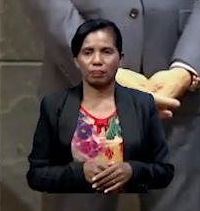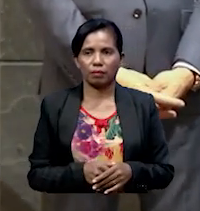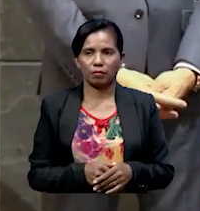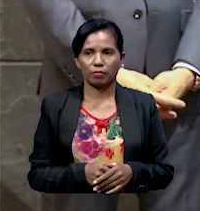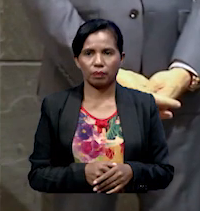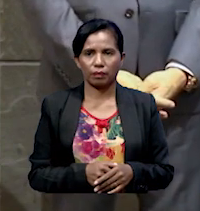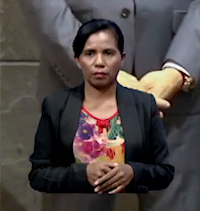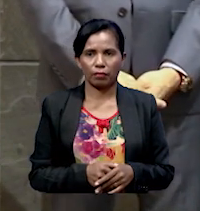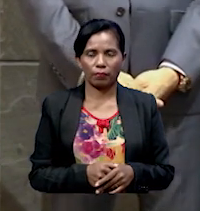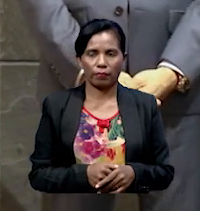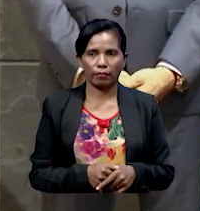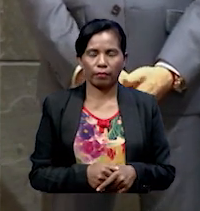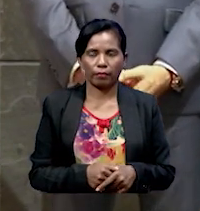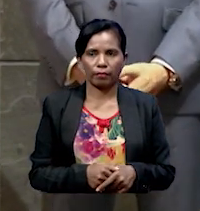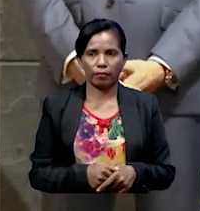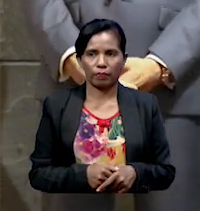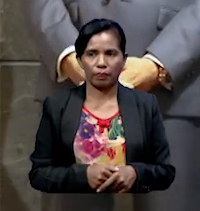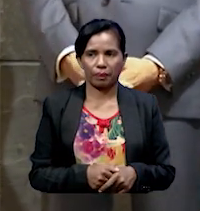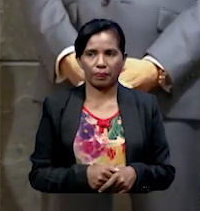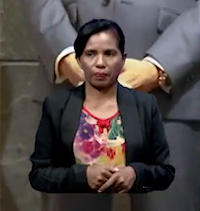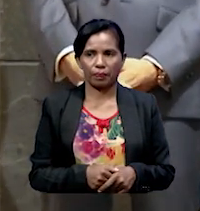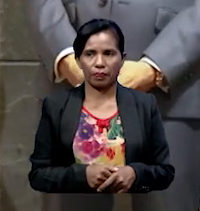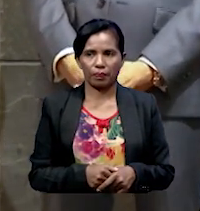after 800 years.